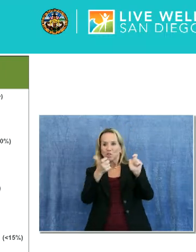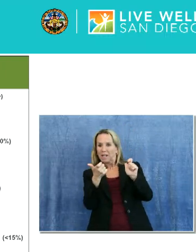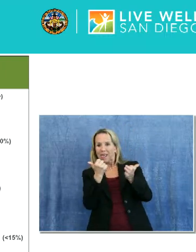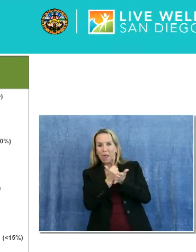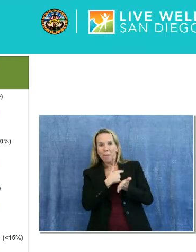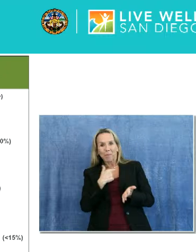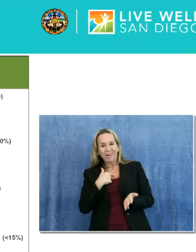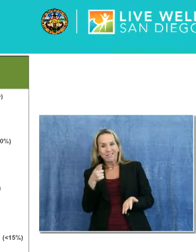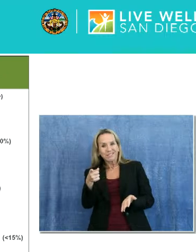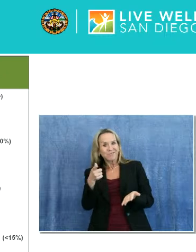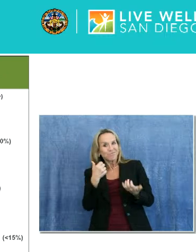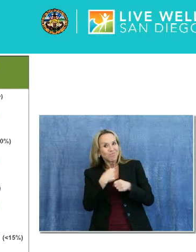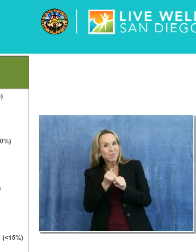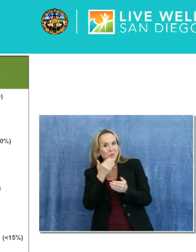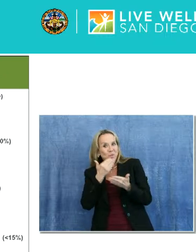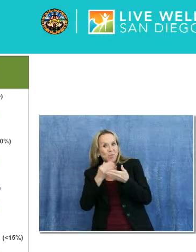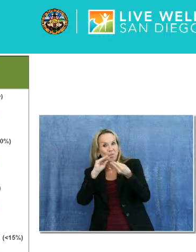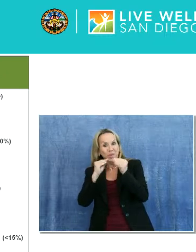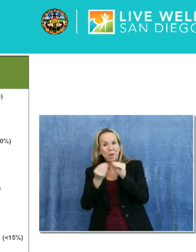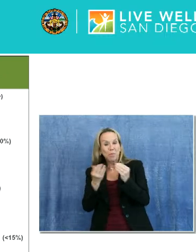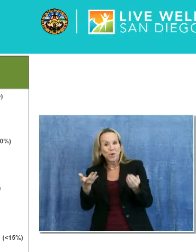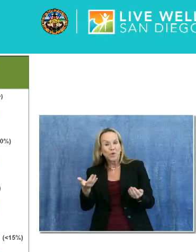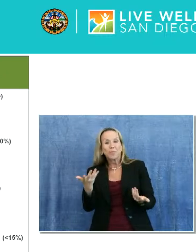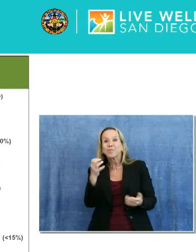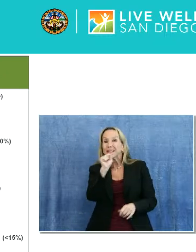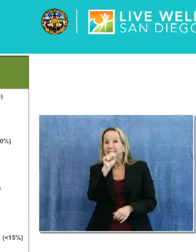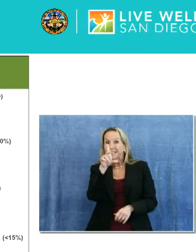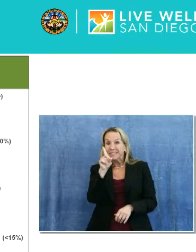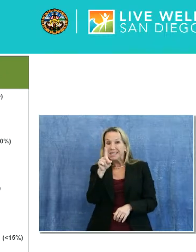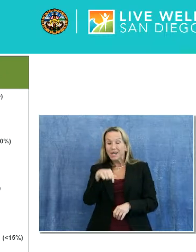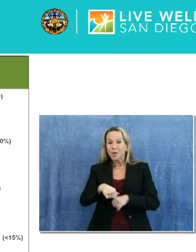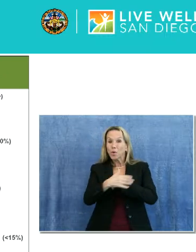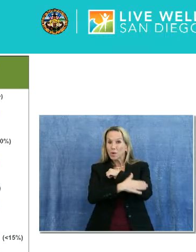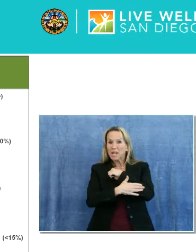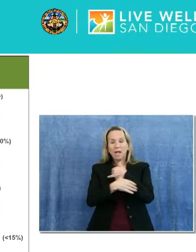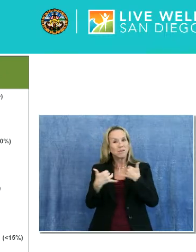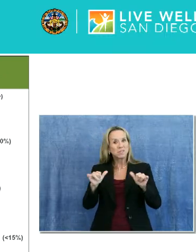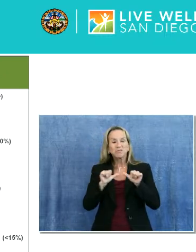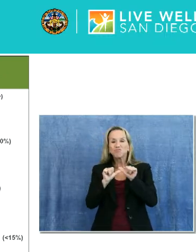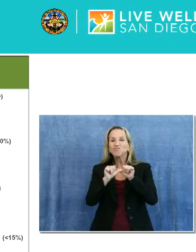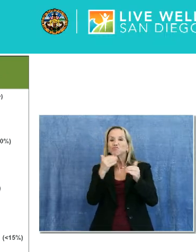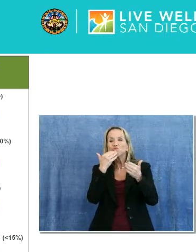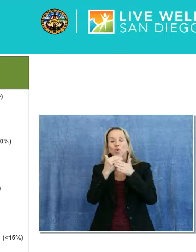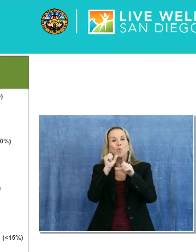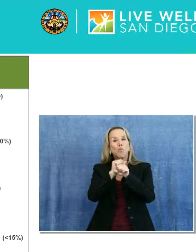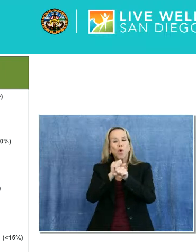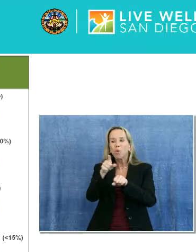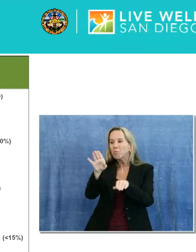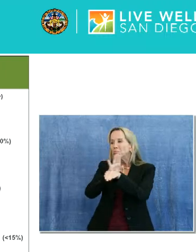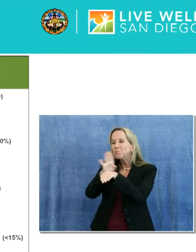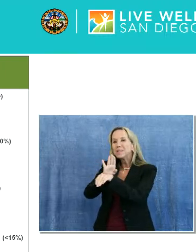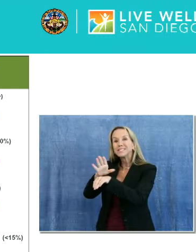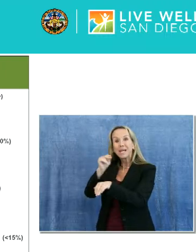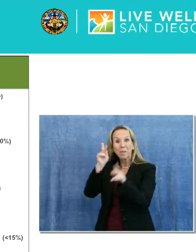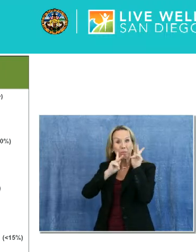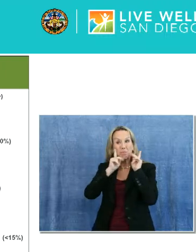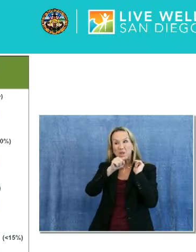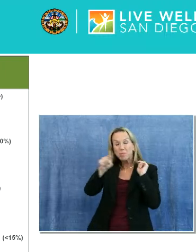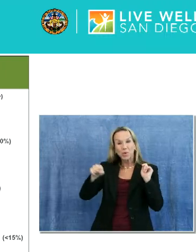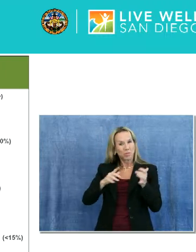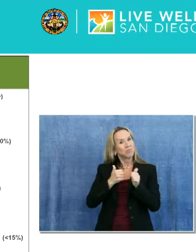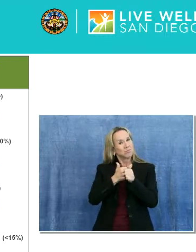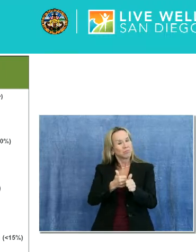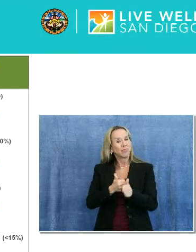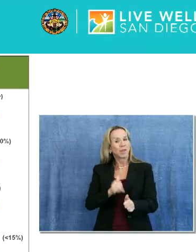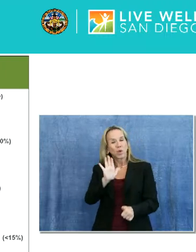San Diego County continues to keep up the great work by businesses and individuals adhering